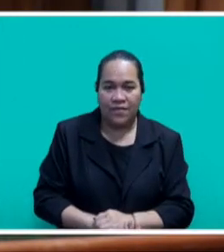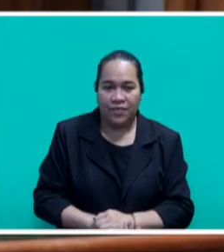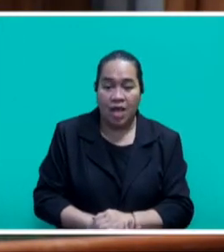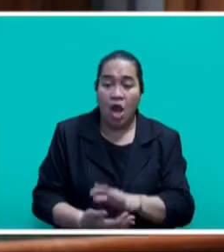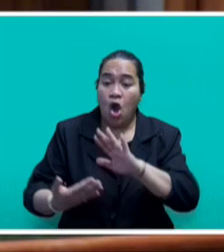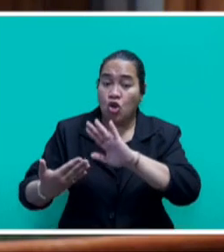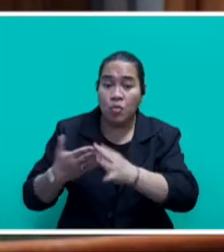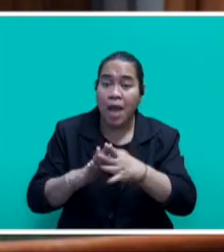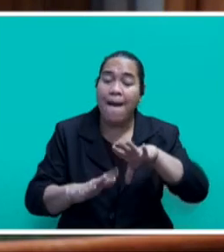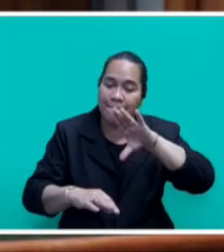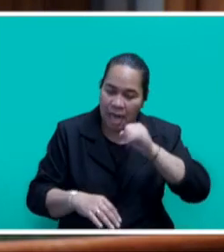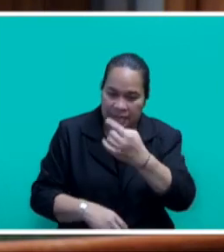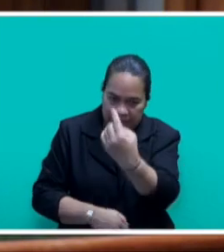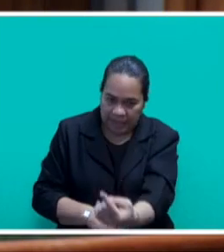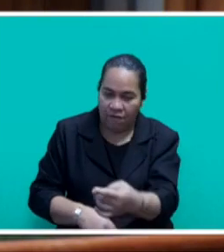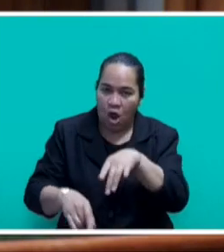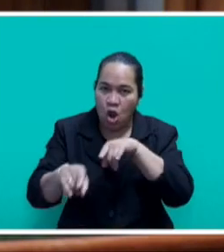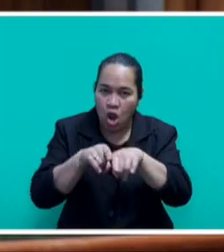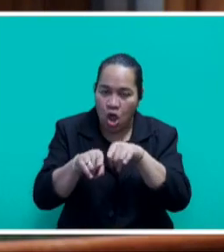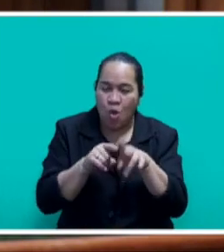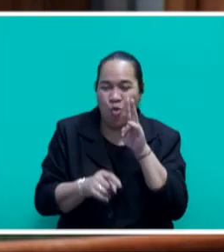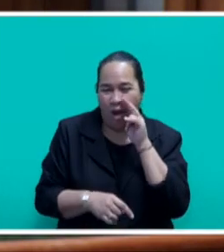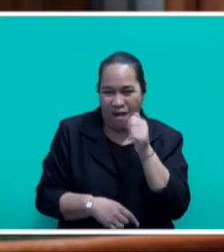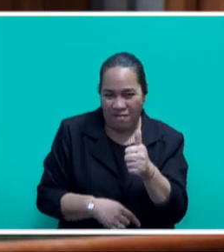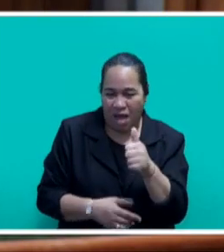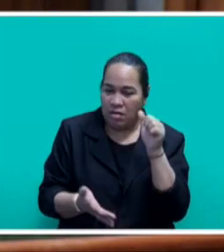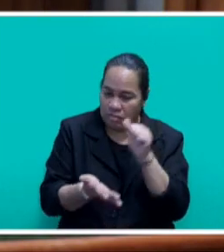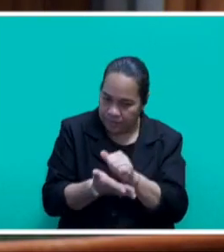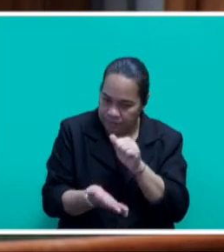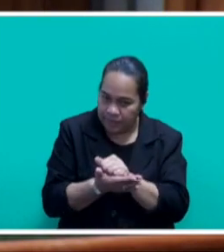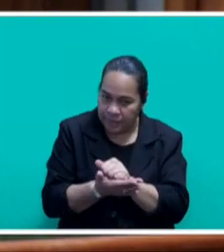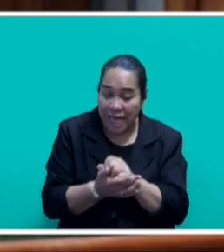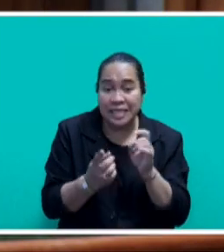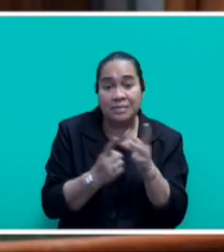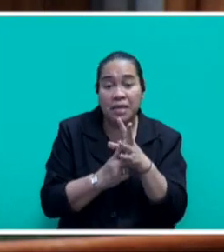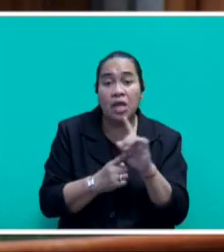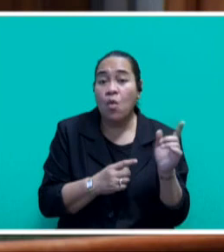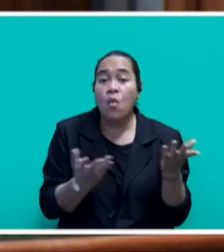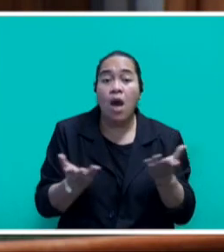Communities must learn to take good care of the rivers and streams